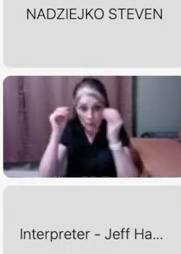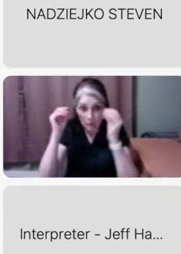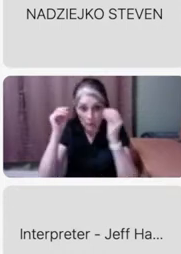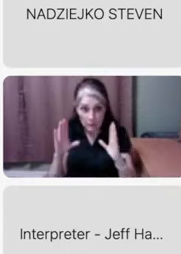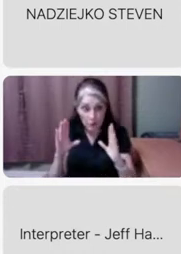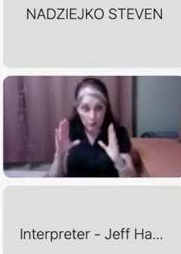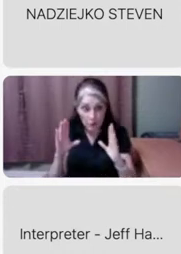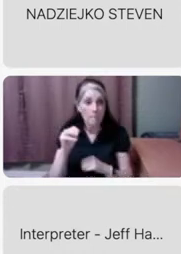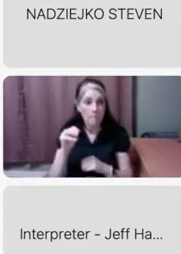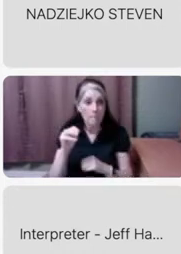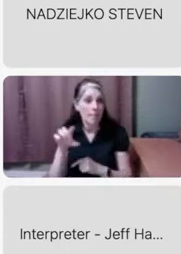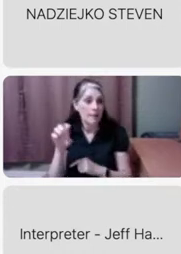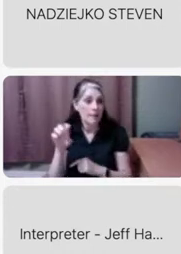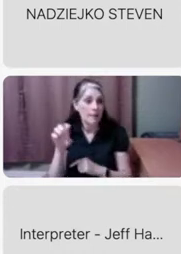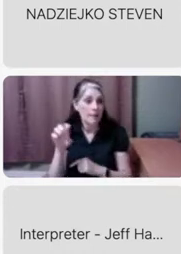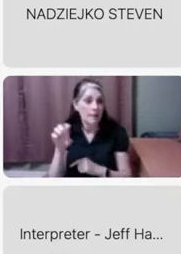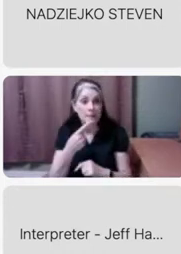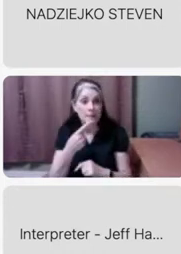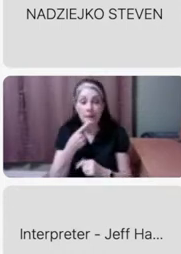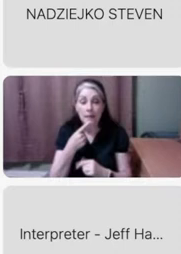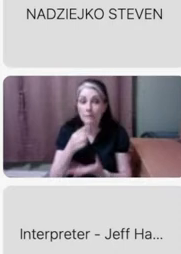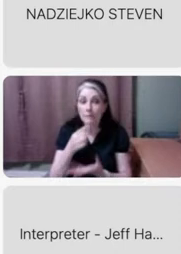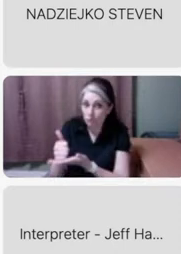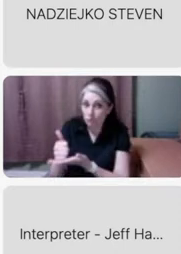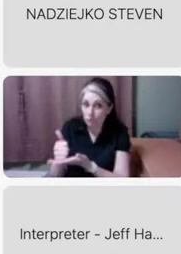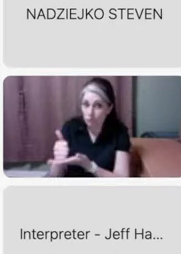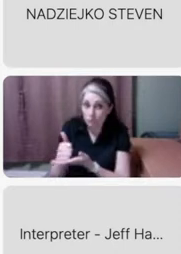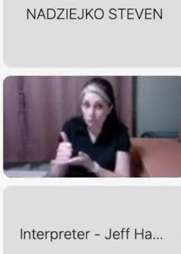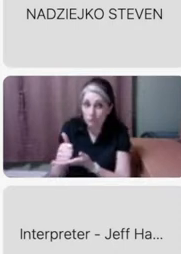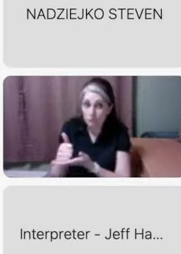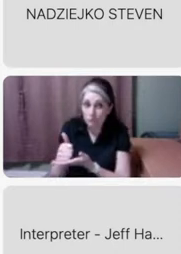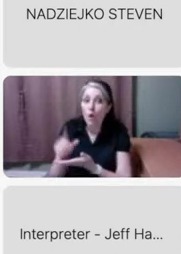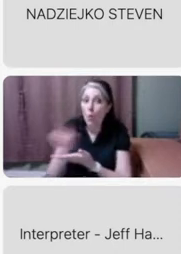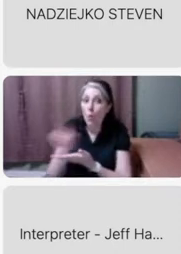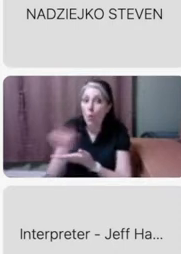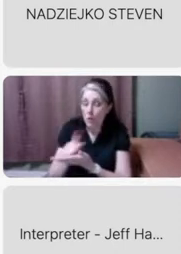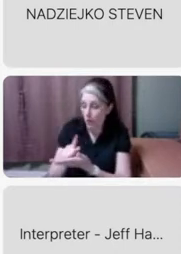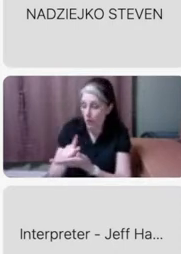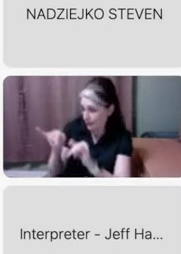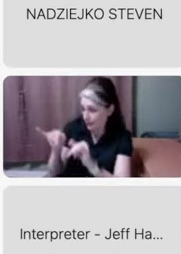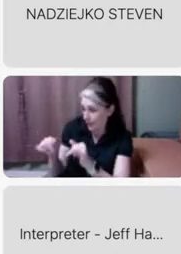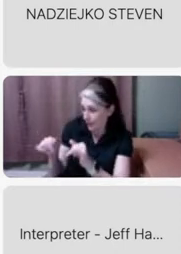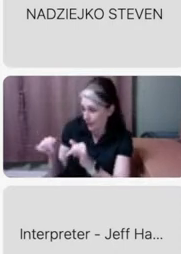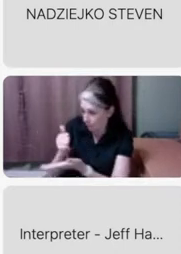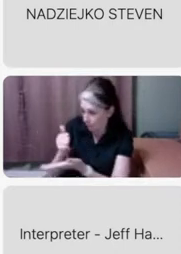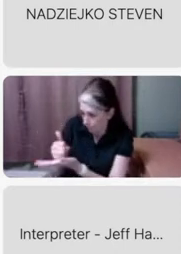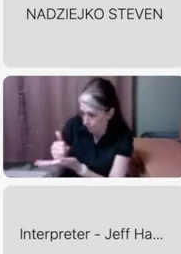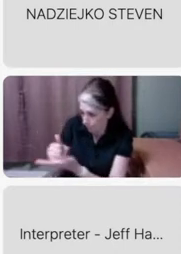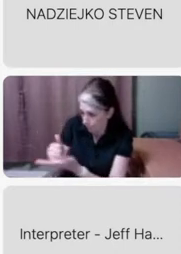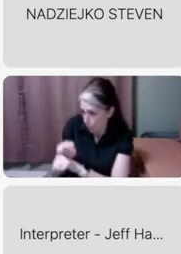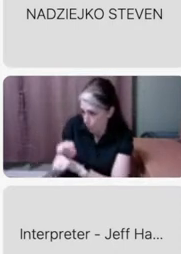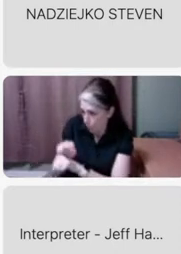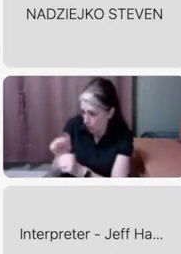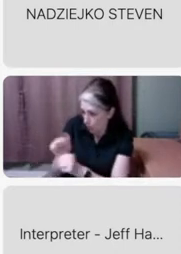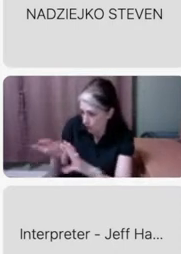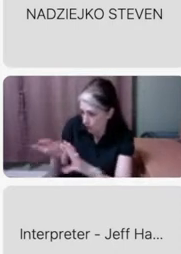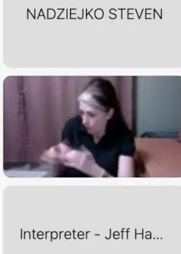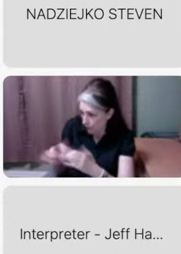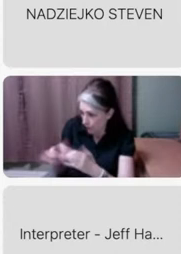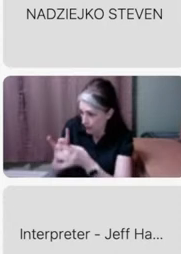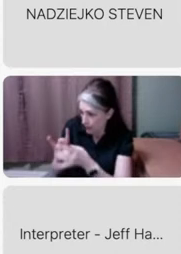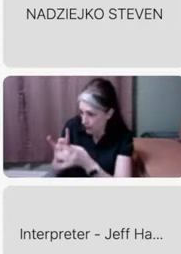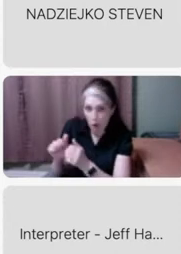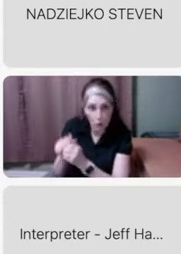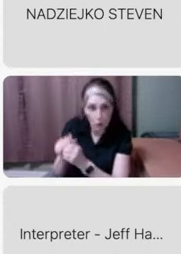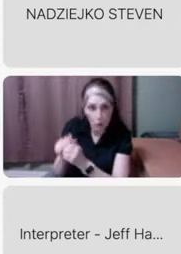executive assistant to clear her calendar for a week she worked with the class and formed a bond with a student who needed